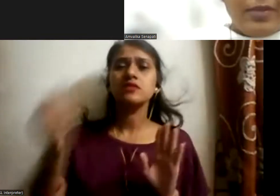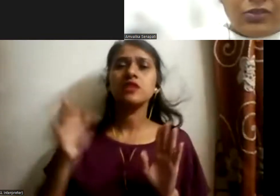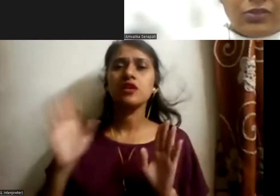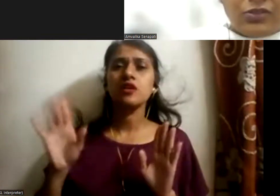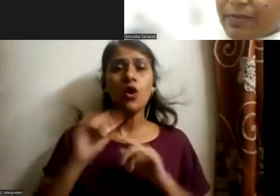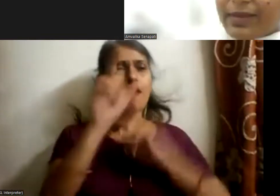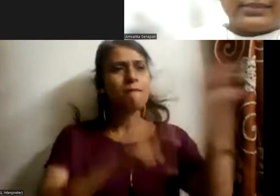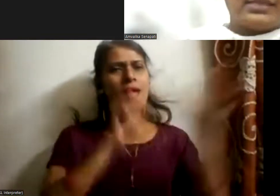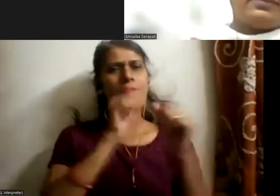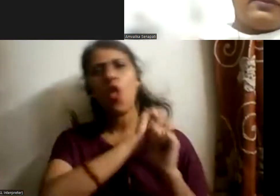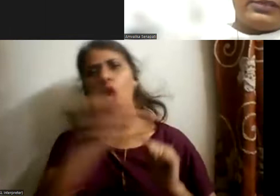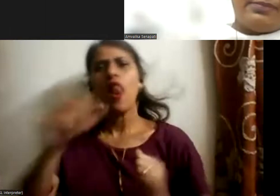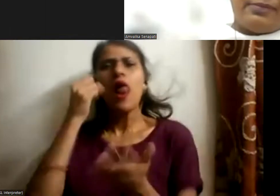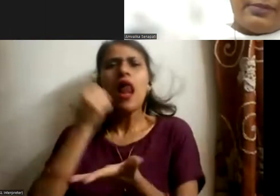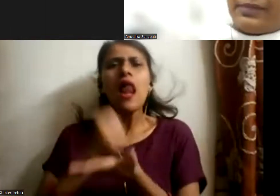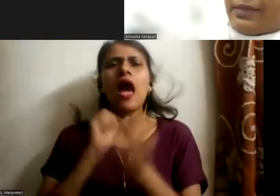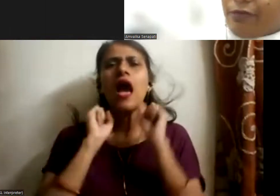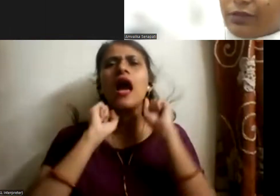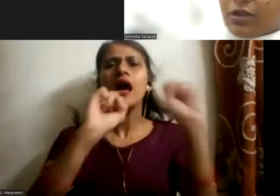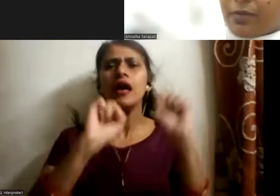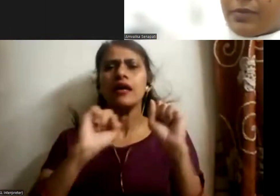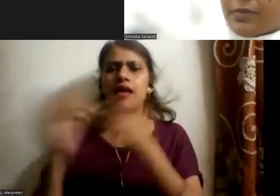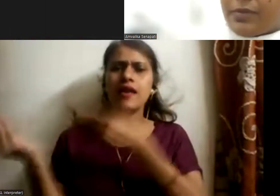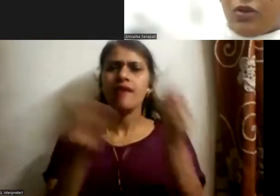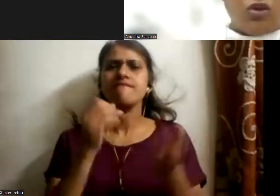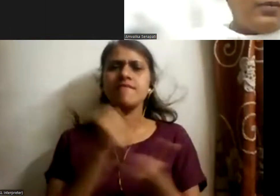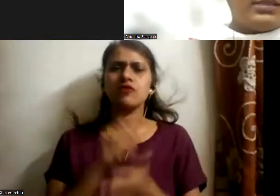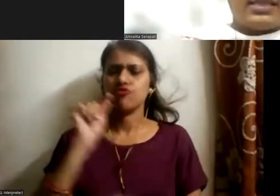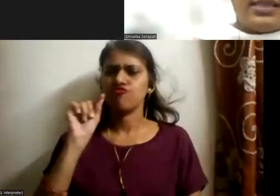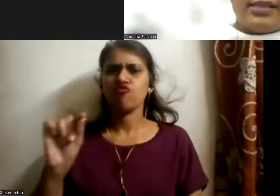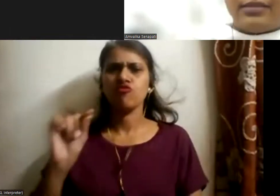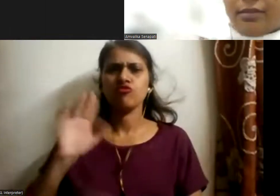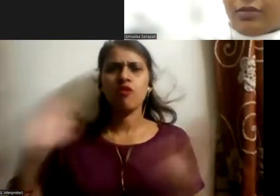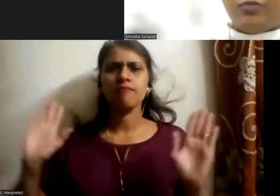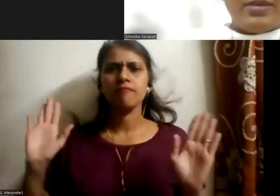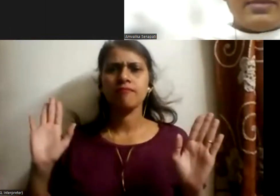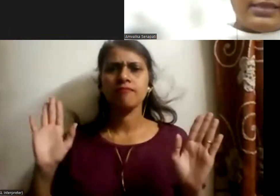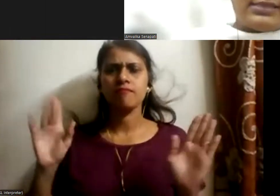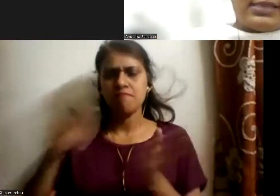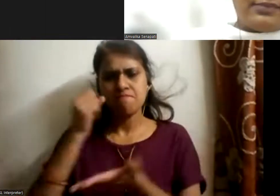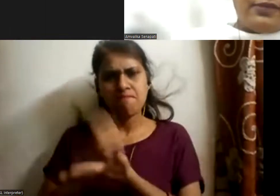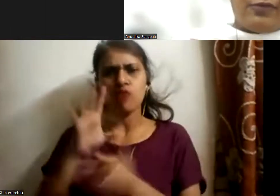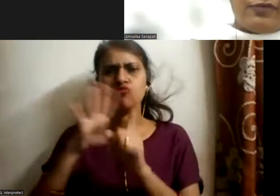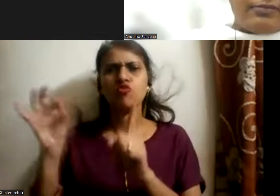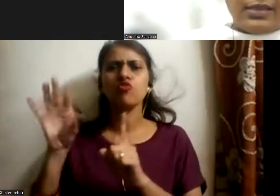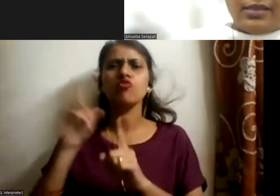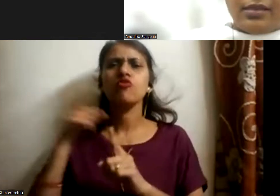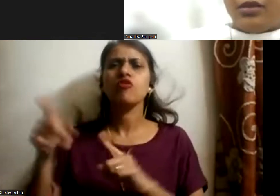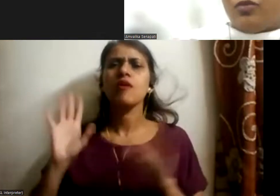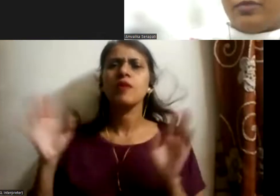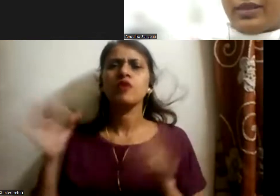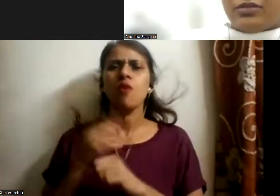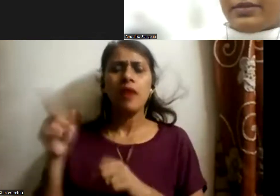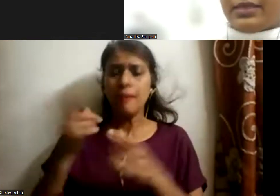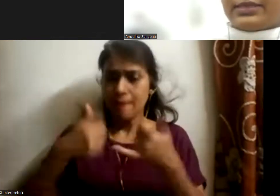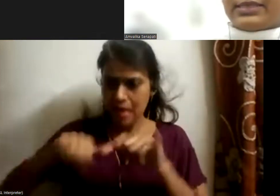you make today has to be made accessible if it's a public building, full stop. Nobody is saying here that you may make it accessible if you have the money, you